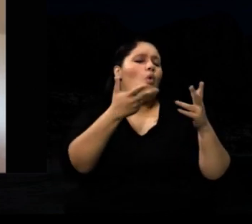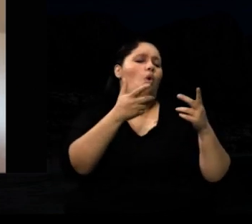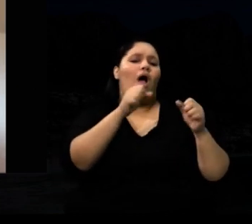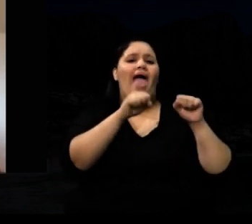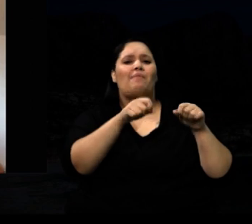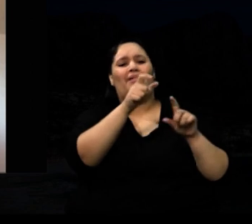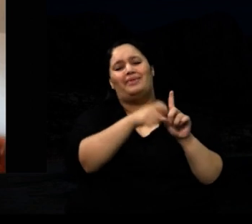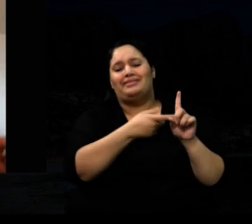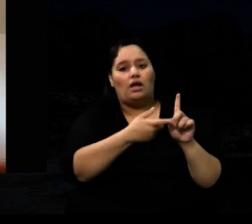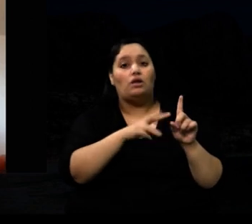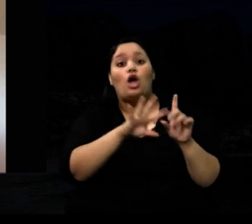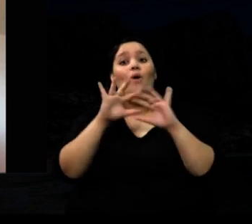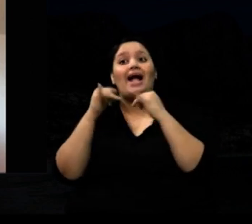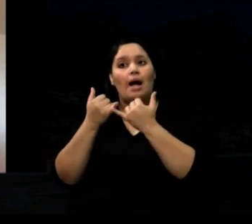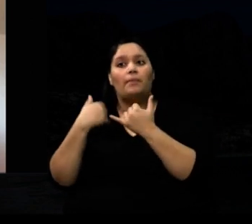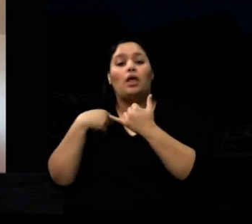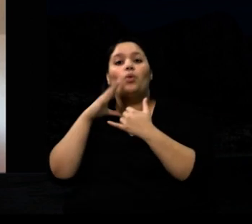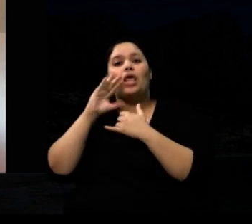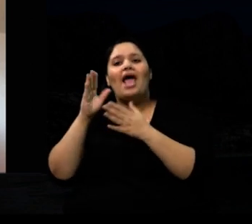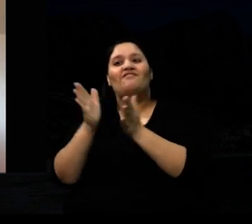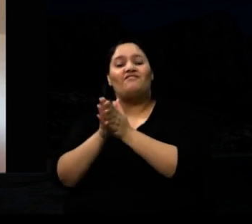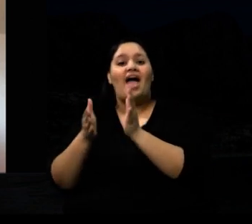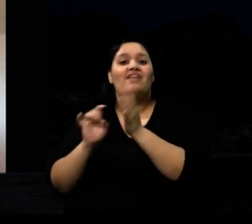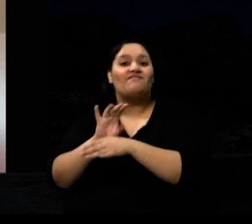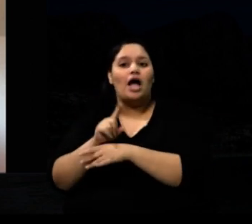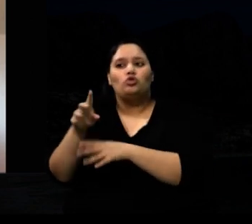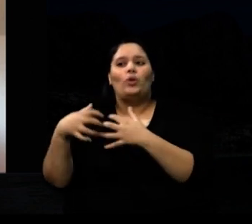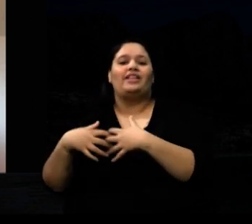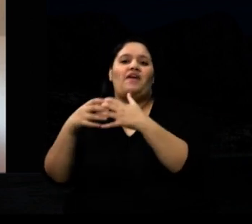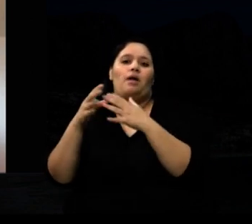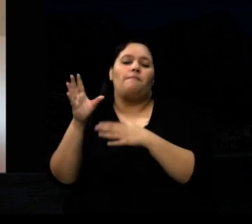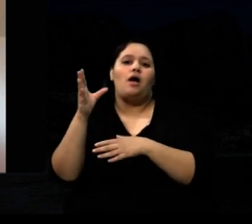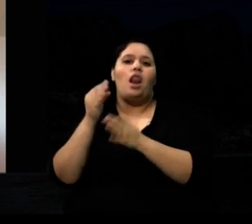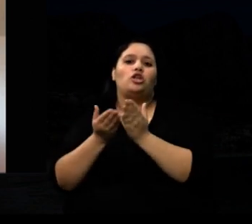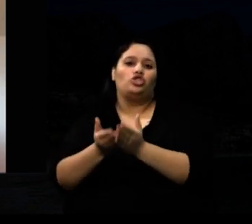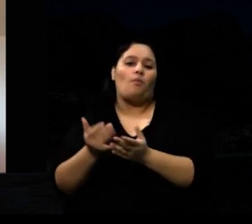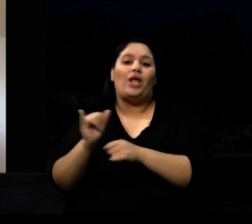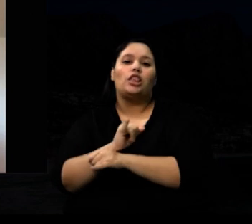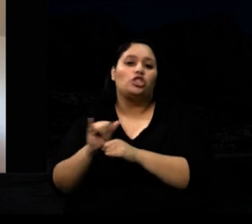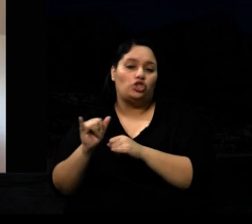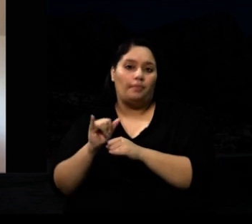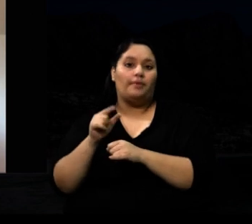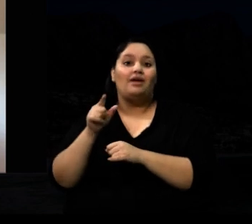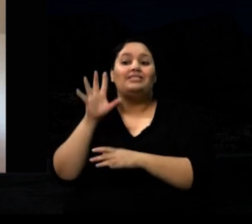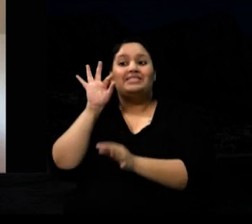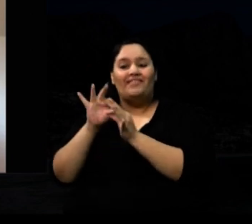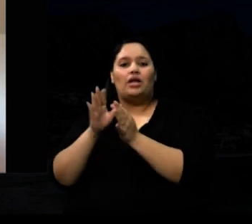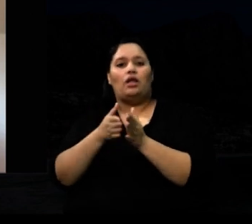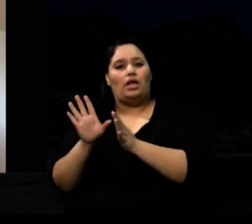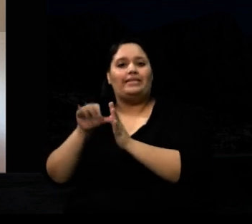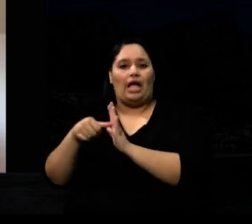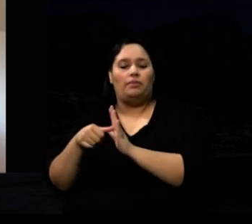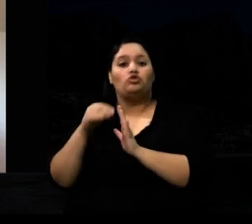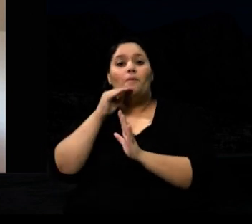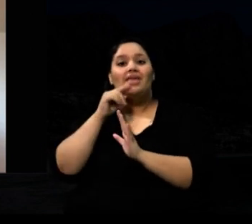is, a company will develop a learner fit and by the way, the only reason why you develop a learner fit is to have a tax rebate. So